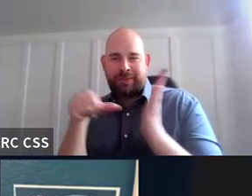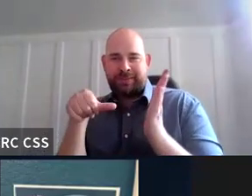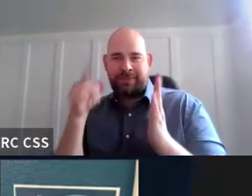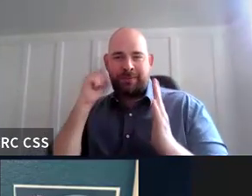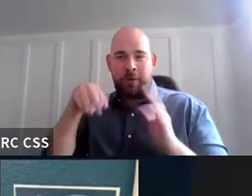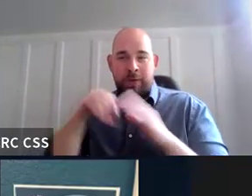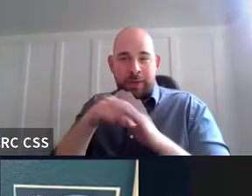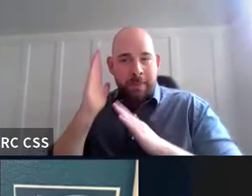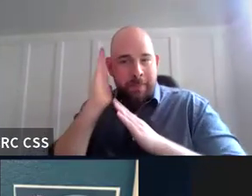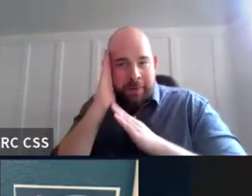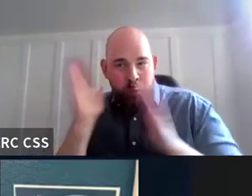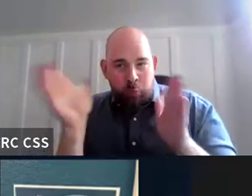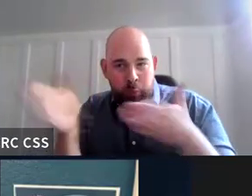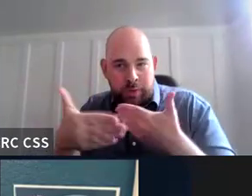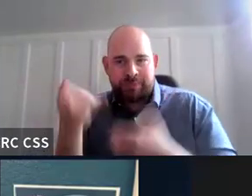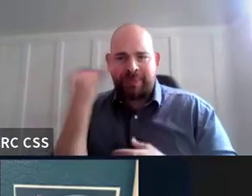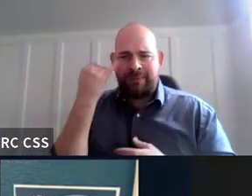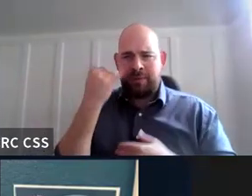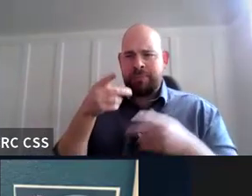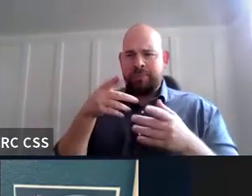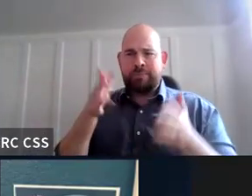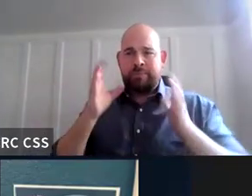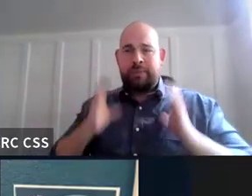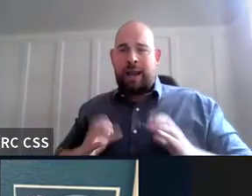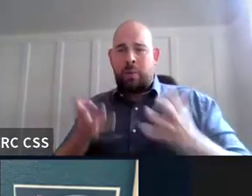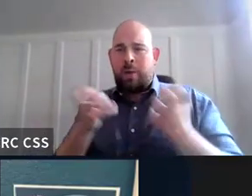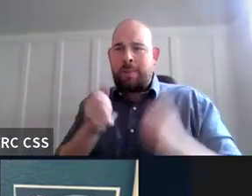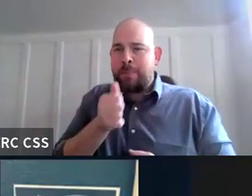They each also had their own personal doorbells for each bedroom.